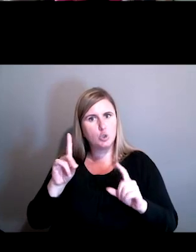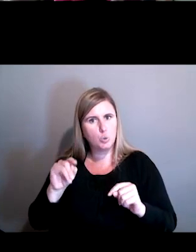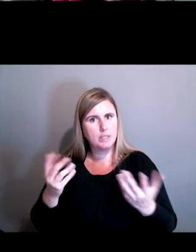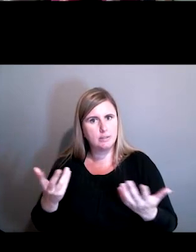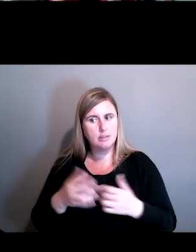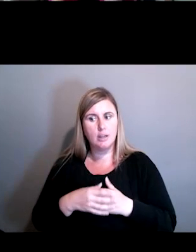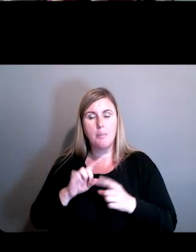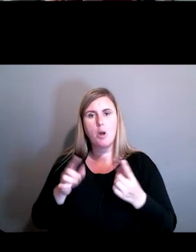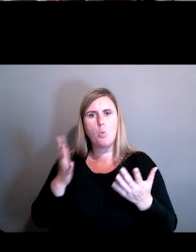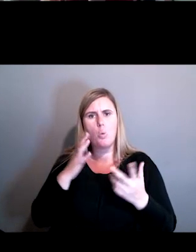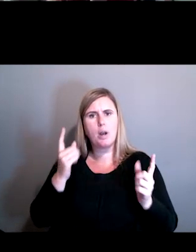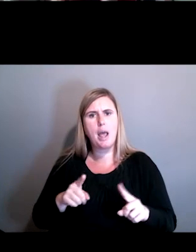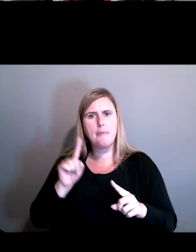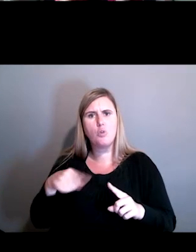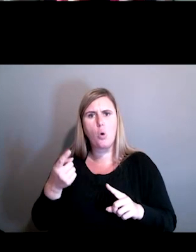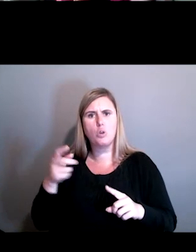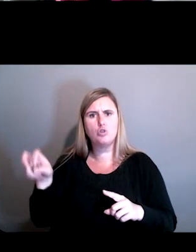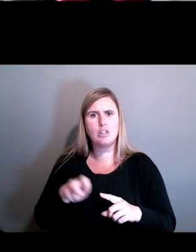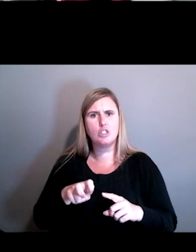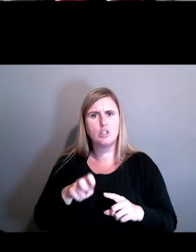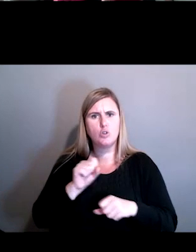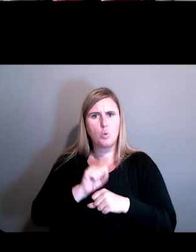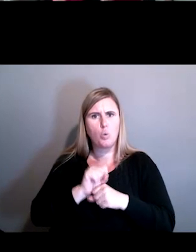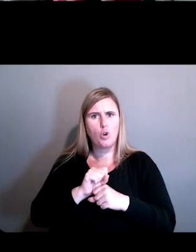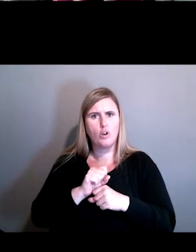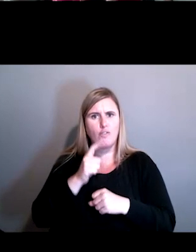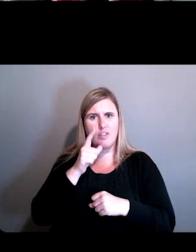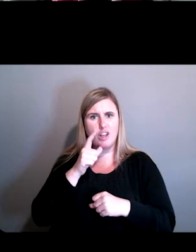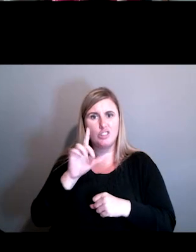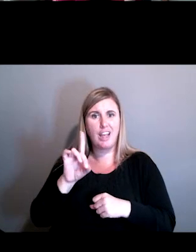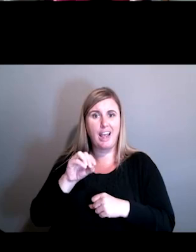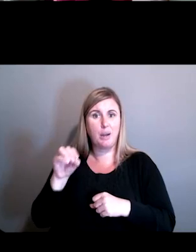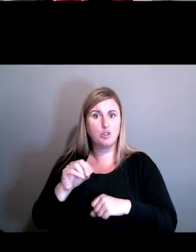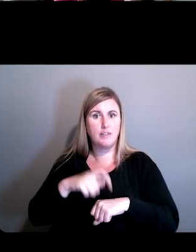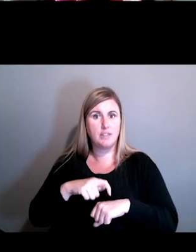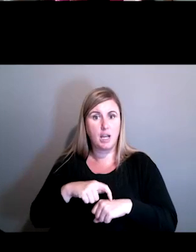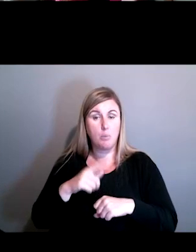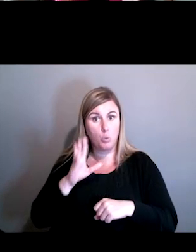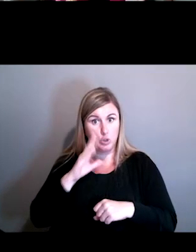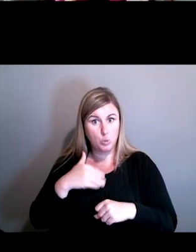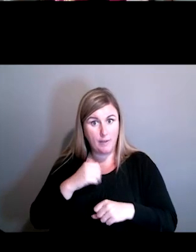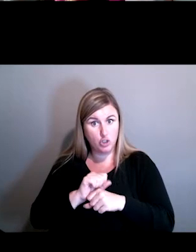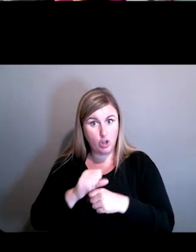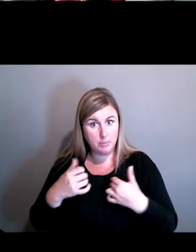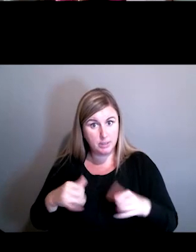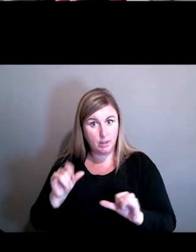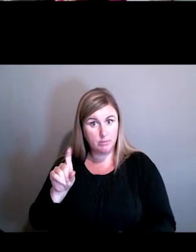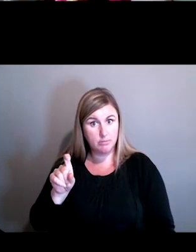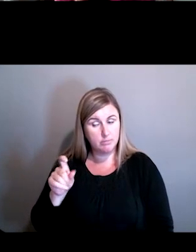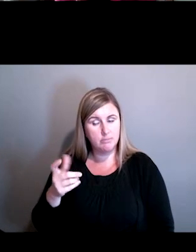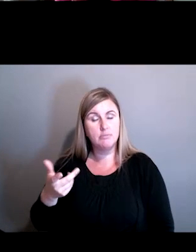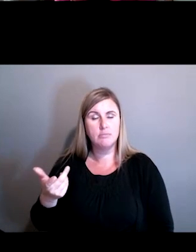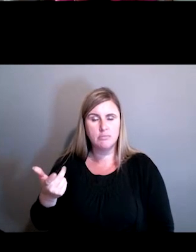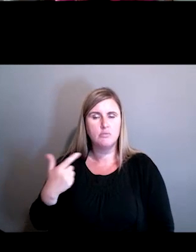to your work desk from lunch 80% of the time? Would you have a job still? So we must think of those things, even for our